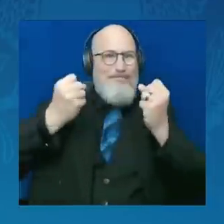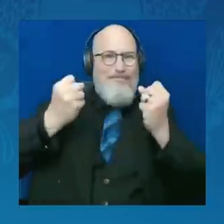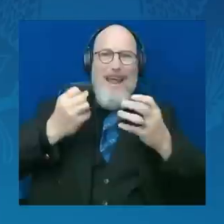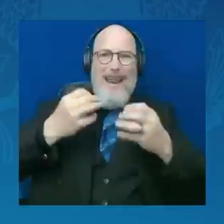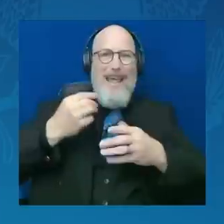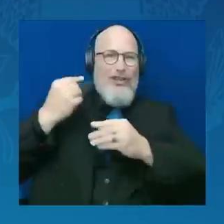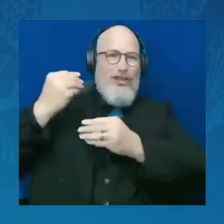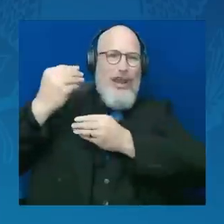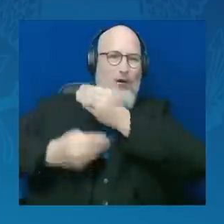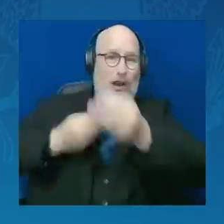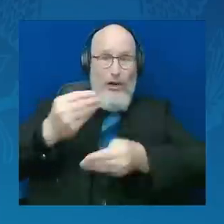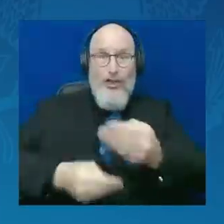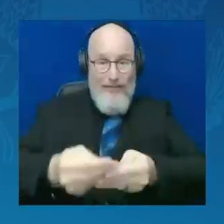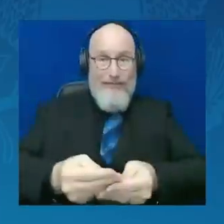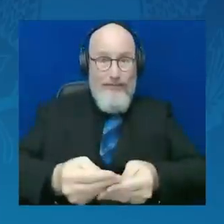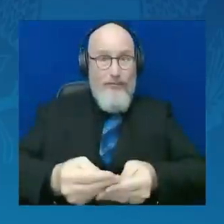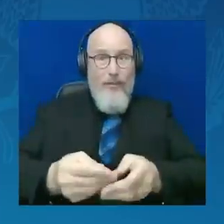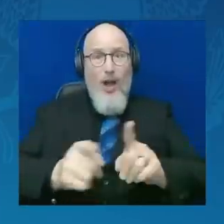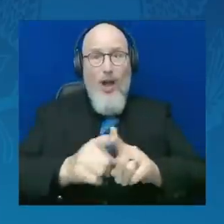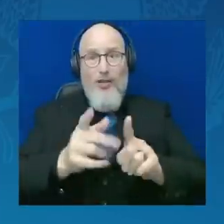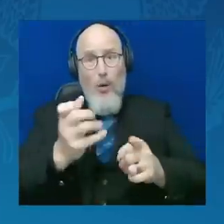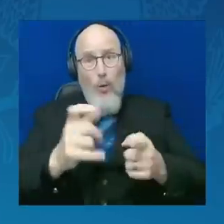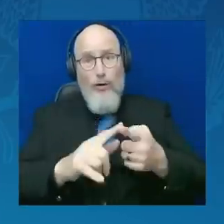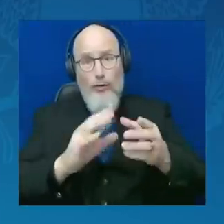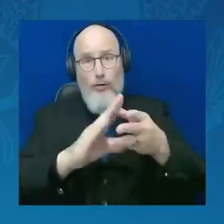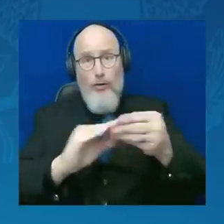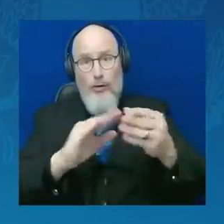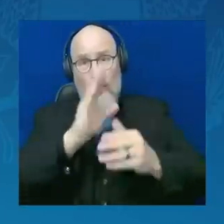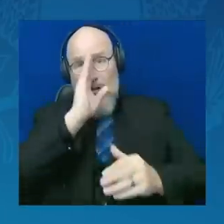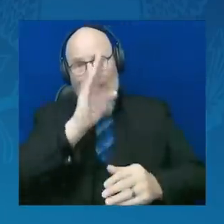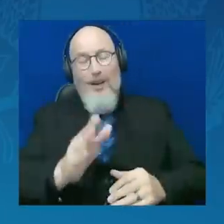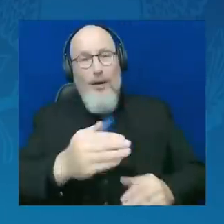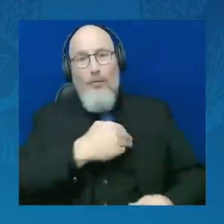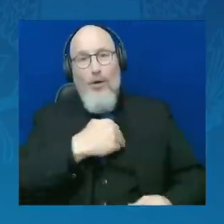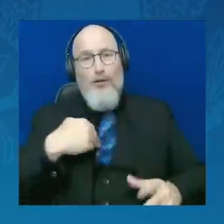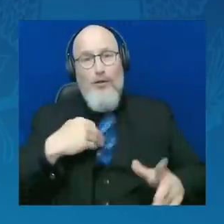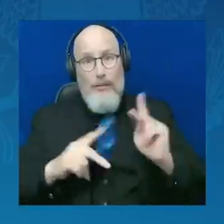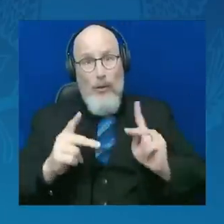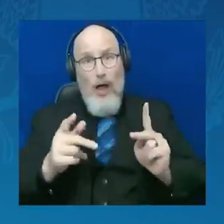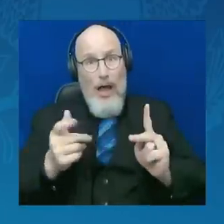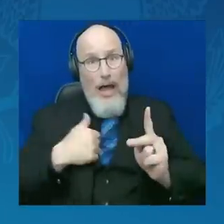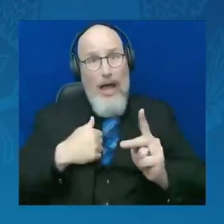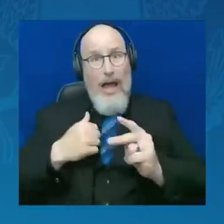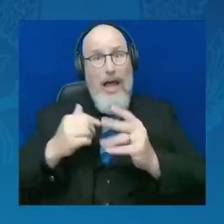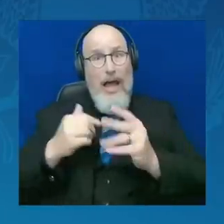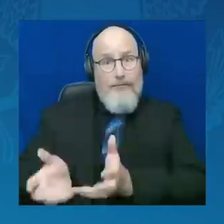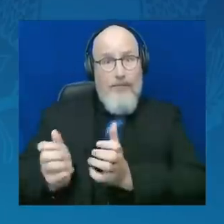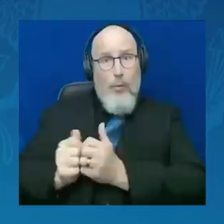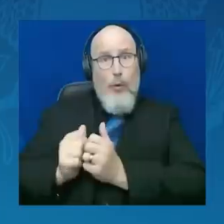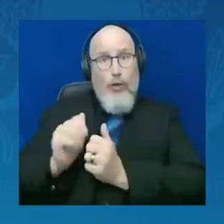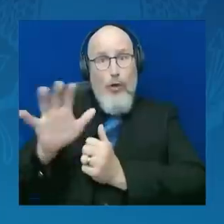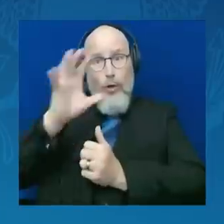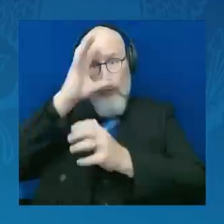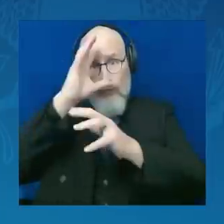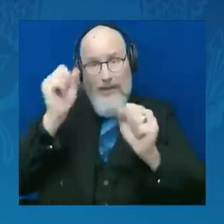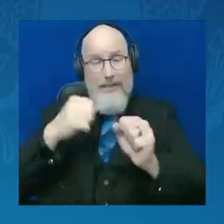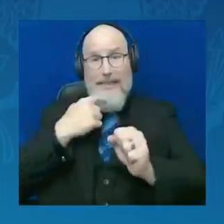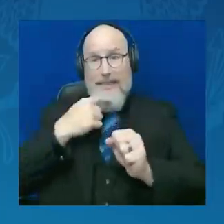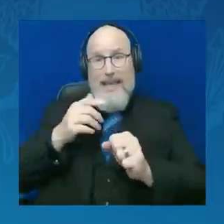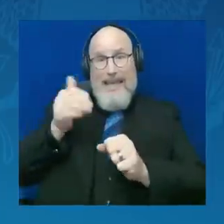people. I have shared with your president that under his leadership and your leadership has been